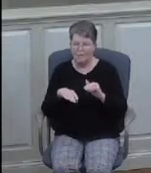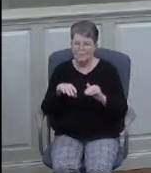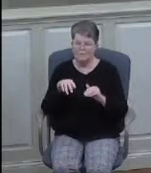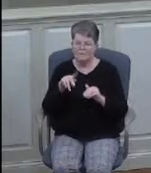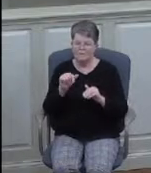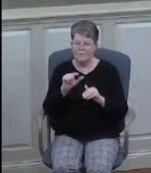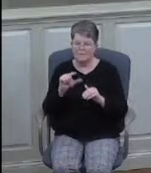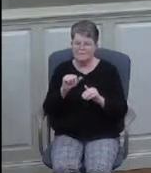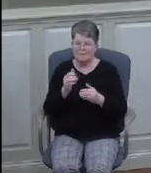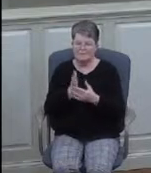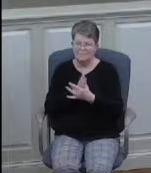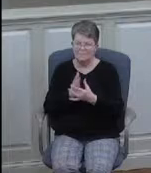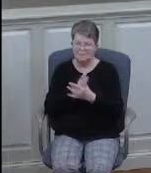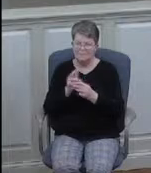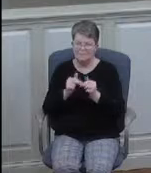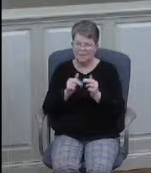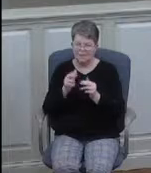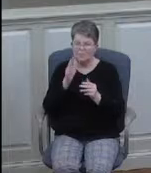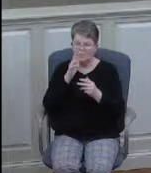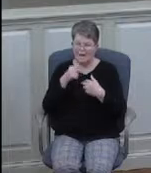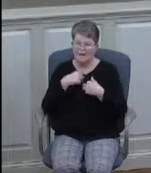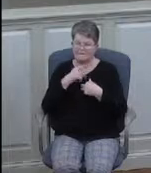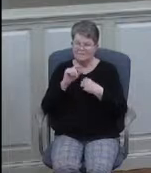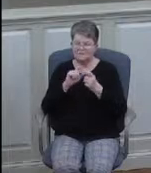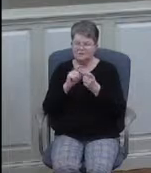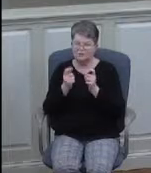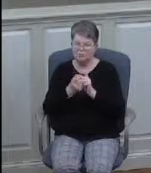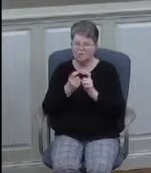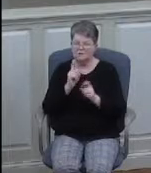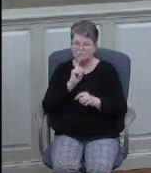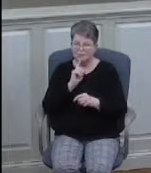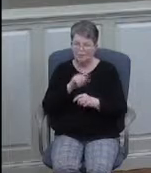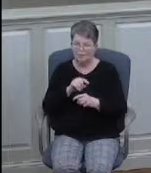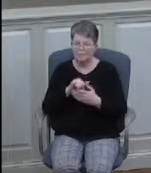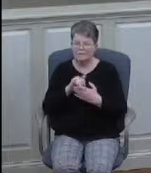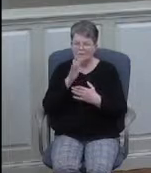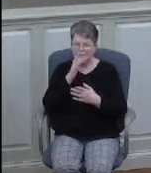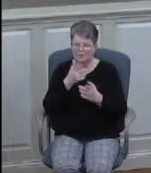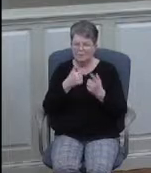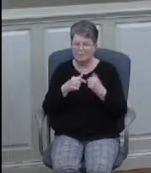buildings. So we'll have a change order for that will be forthcoming.